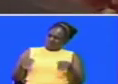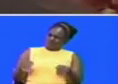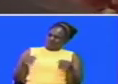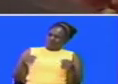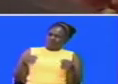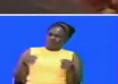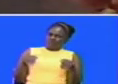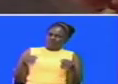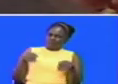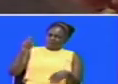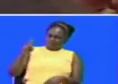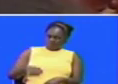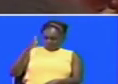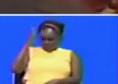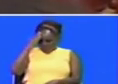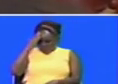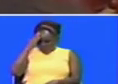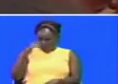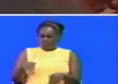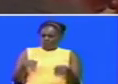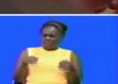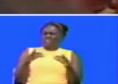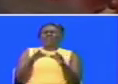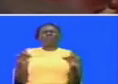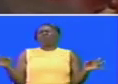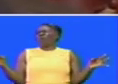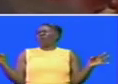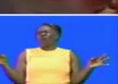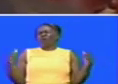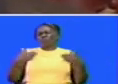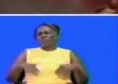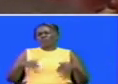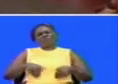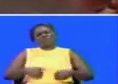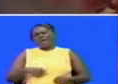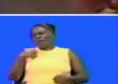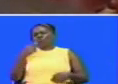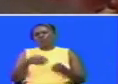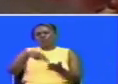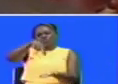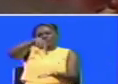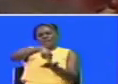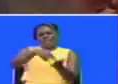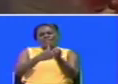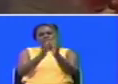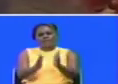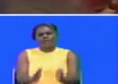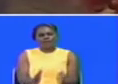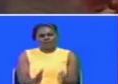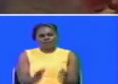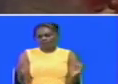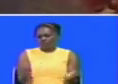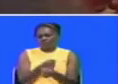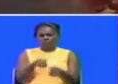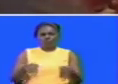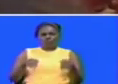principals must be told that they have kept their country waiting for too long about who is going to be the presidential candidate. We cannot afford to wait